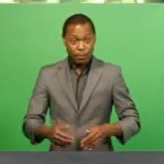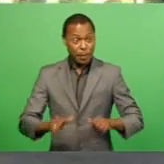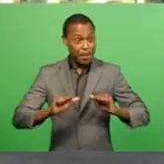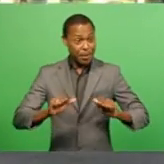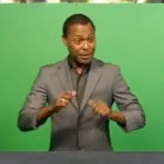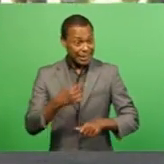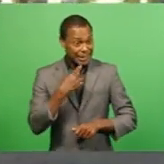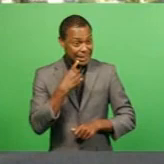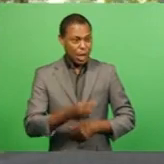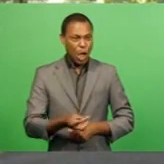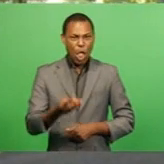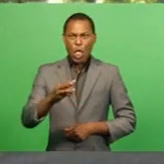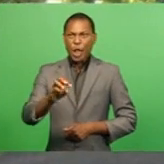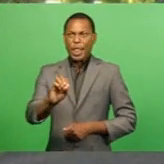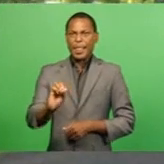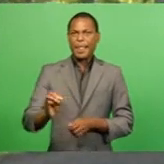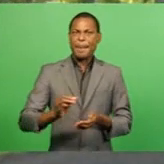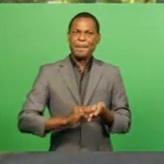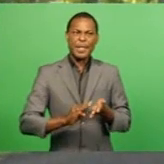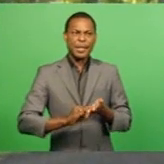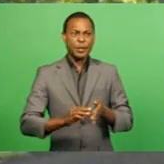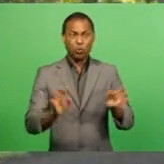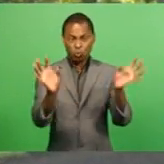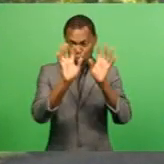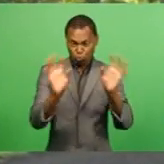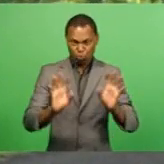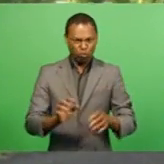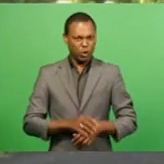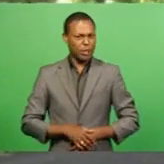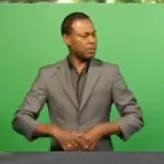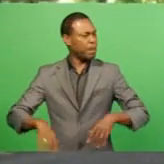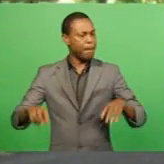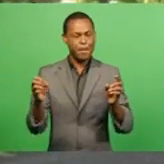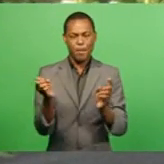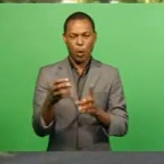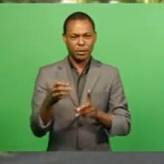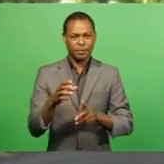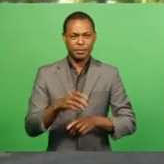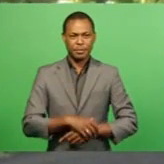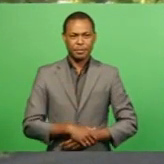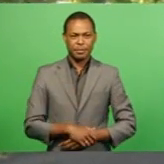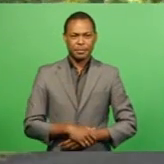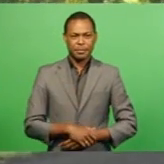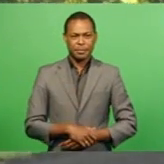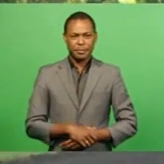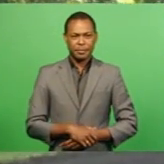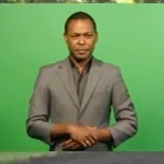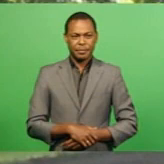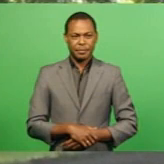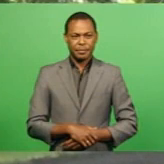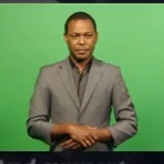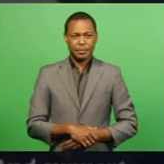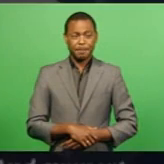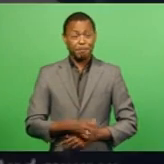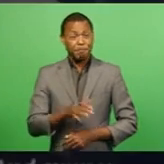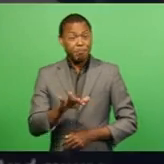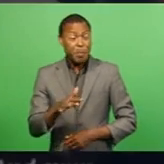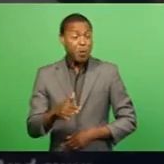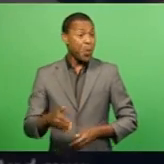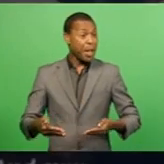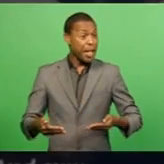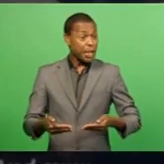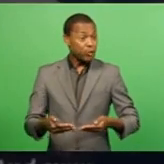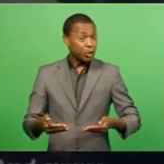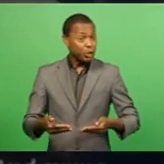the 30 million trees in 15 years initiative is important. Native trees are well adapted to climatic and